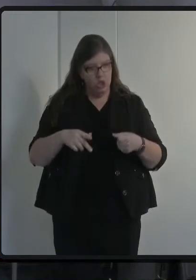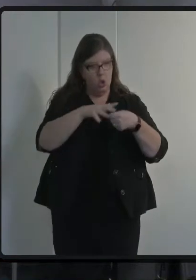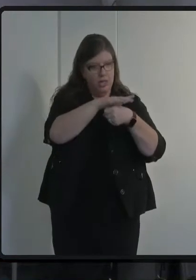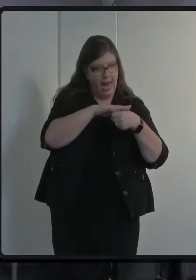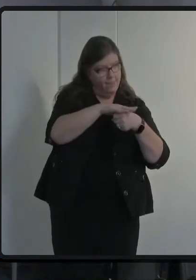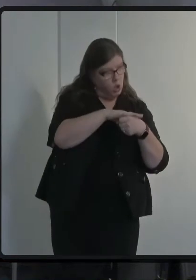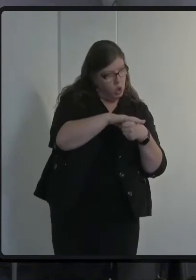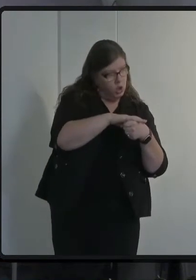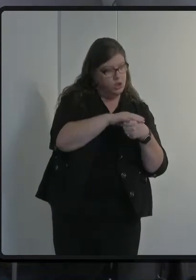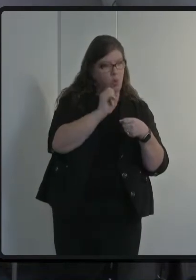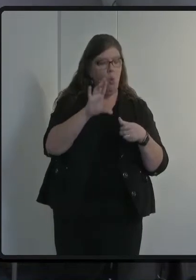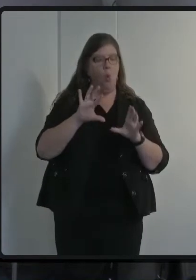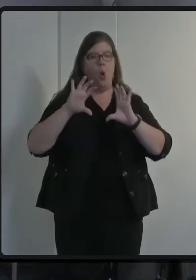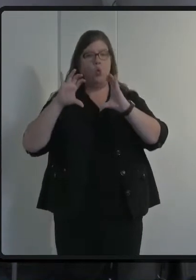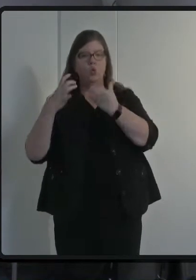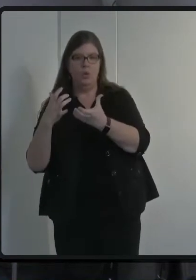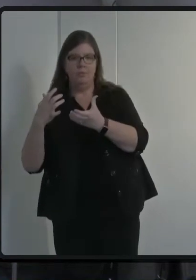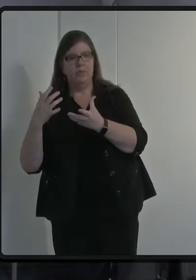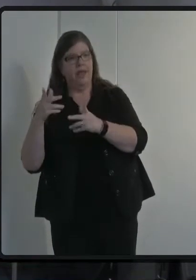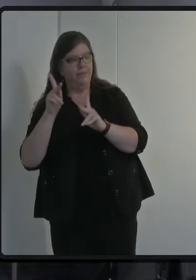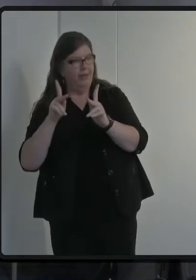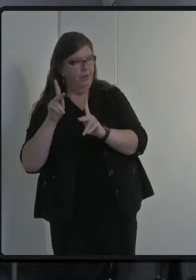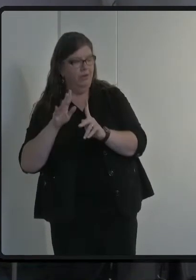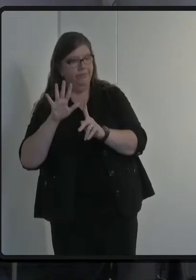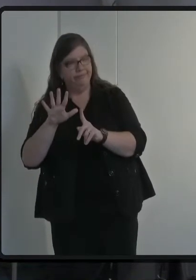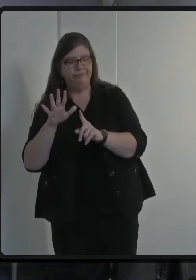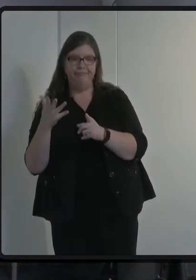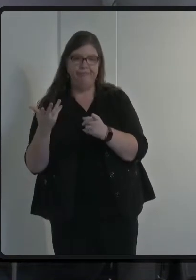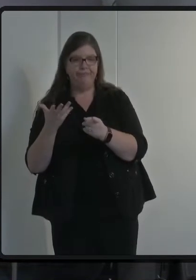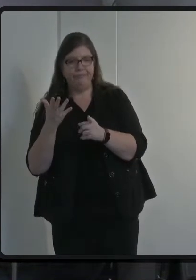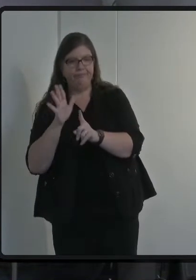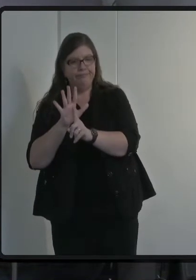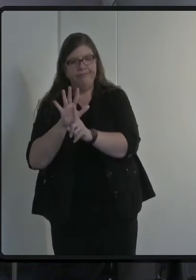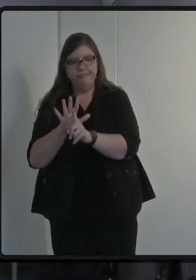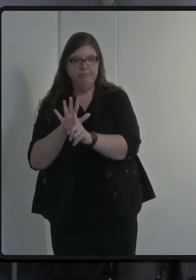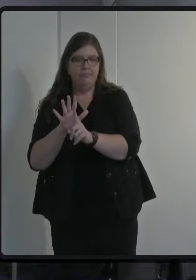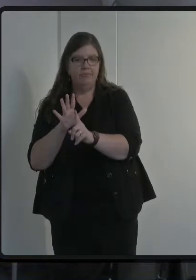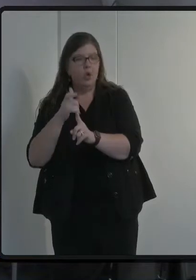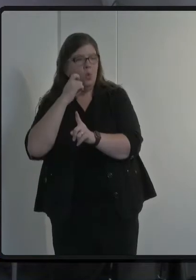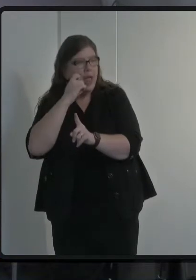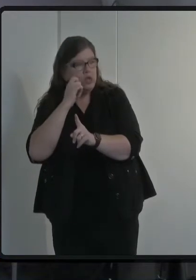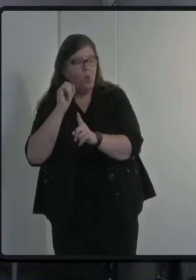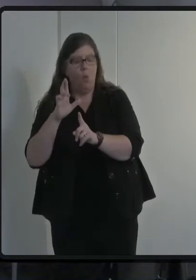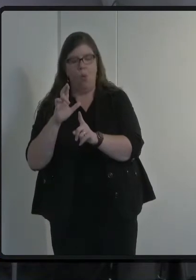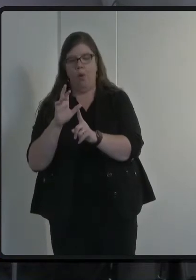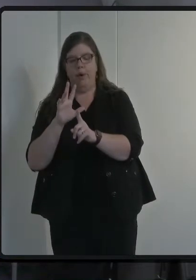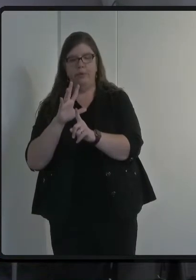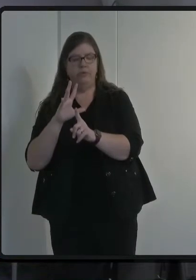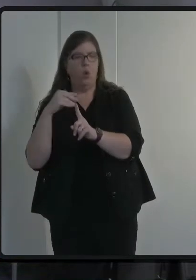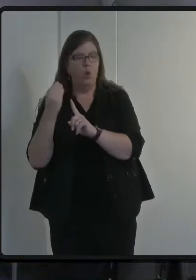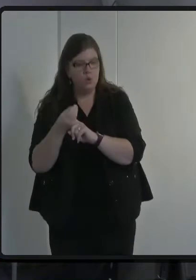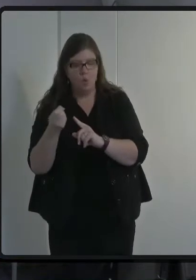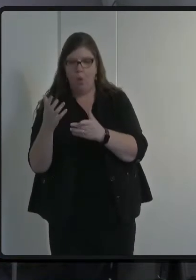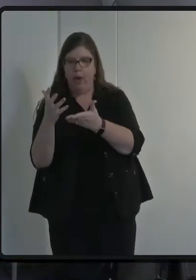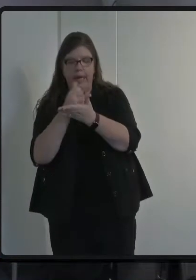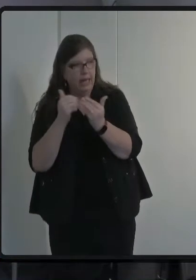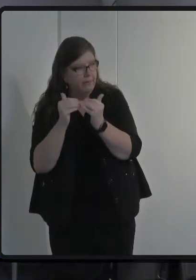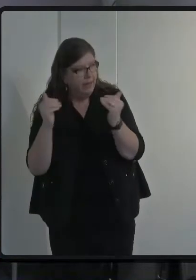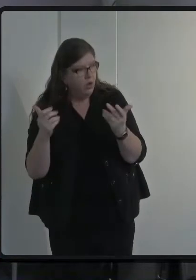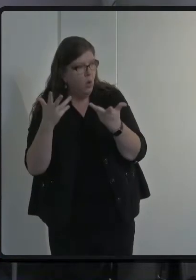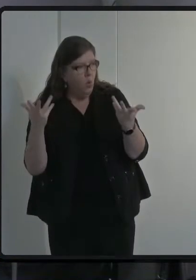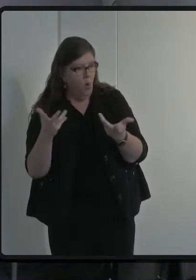these, groups of people in the sense of, racial characteristics or income level or